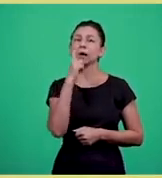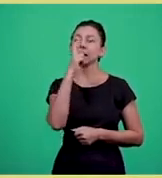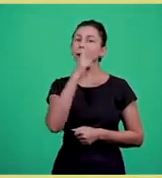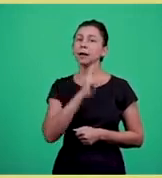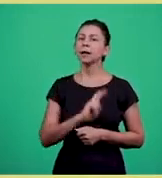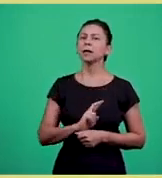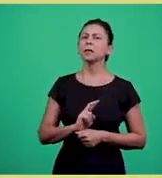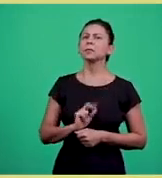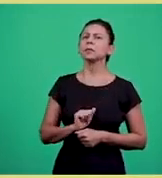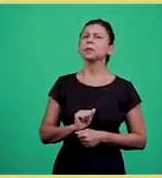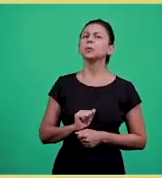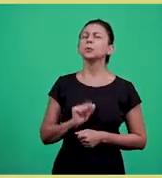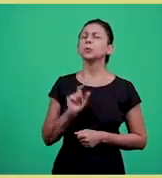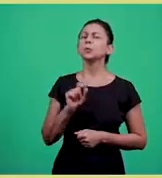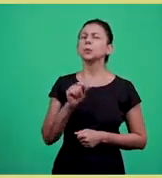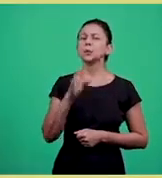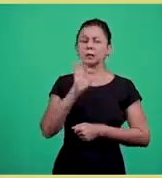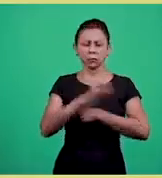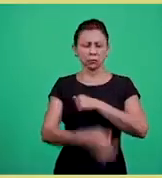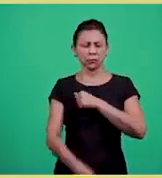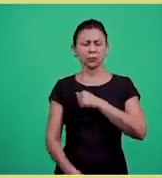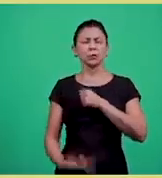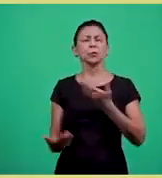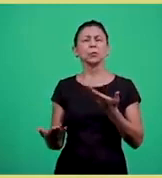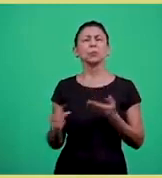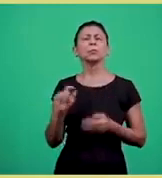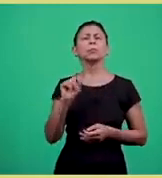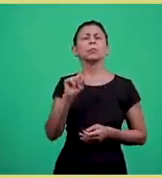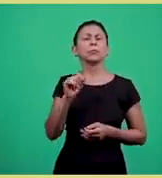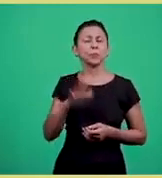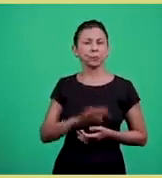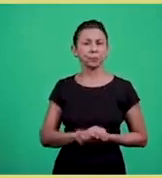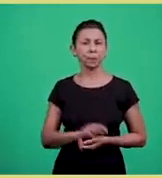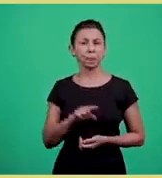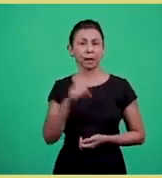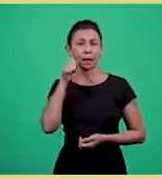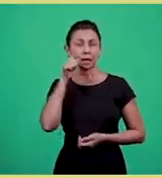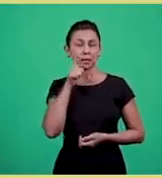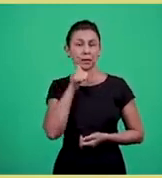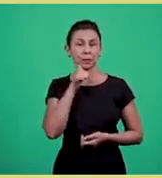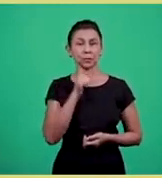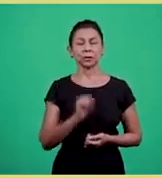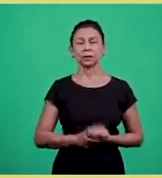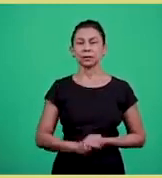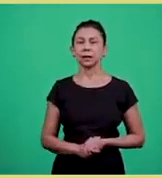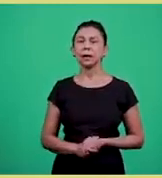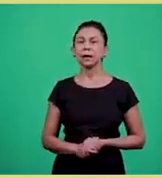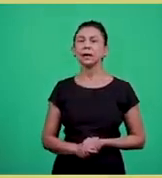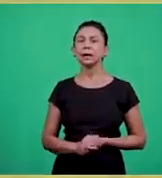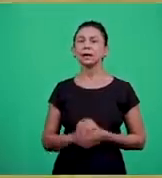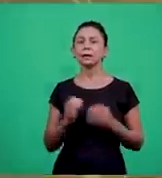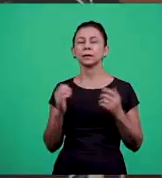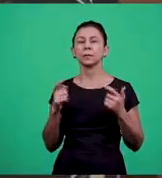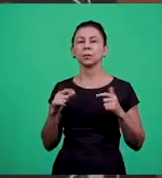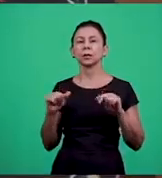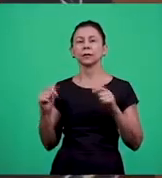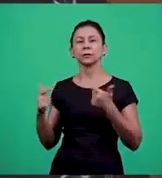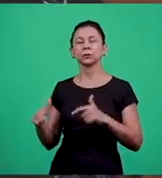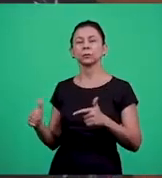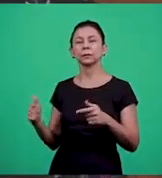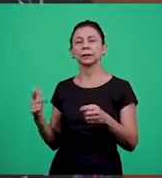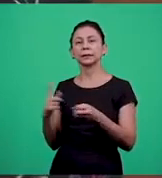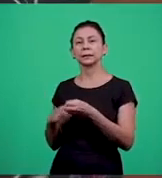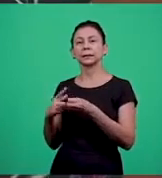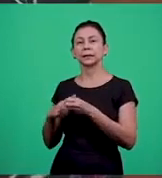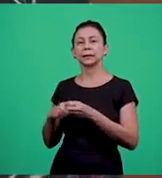Rahab. And we can understand what the scarlet cord means for our lives. Rahab lived in a city